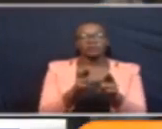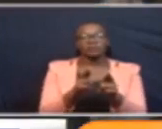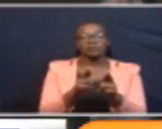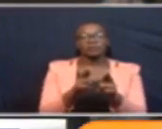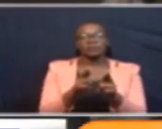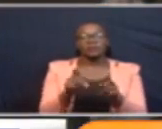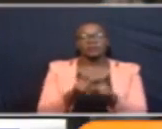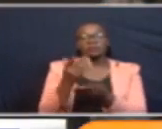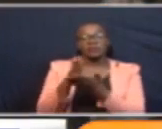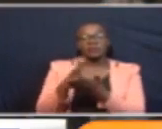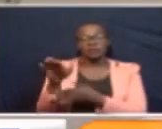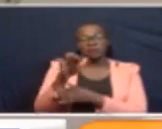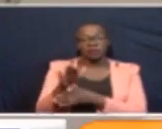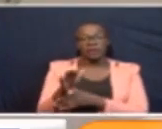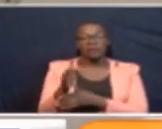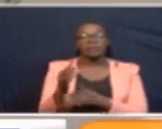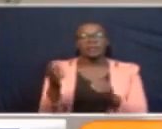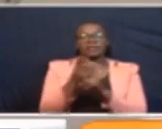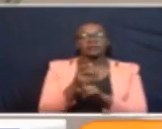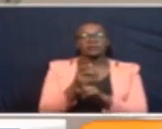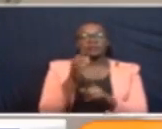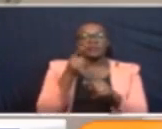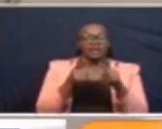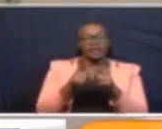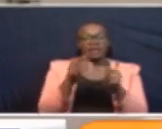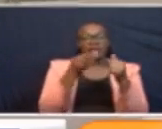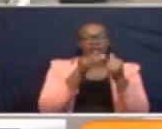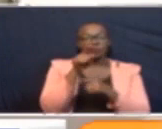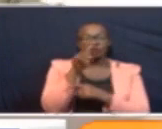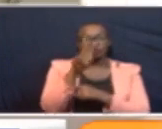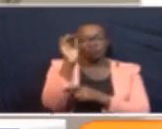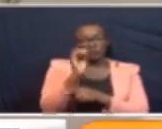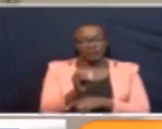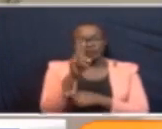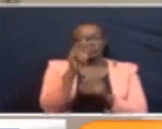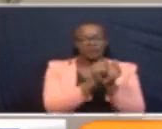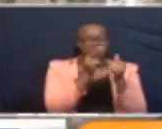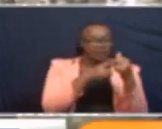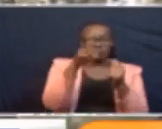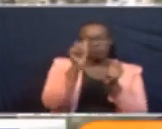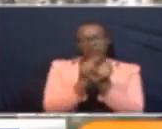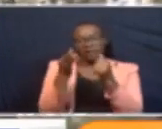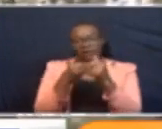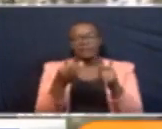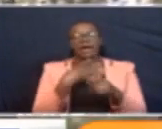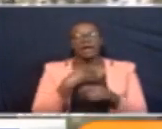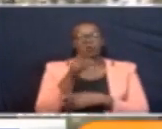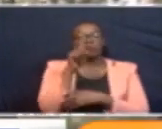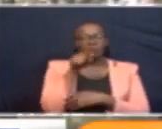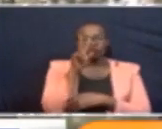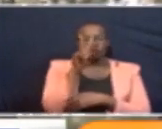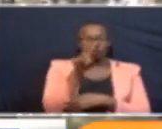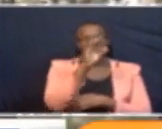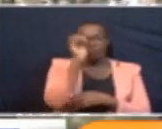residential sector recorded a total annual return of 8.2% in 2017-2018, a 1.2% point